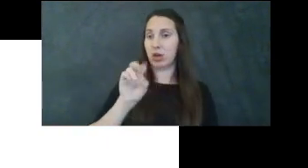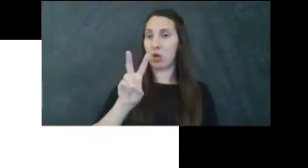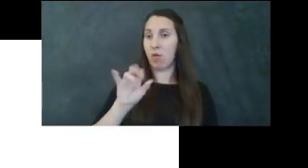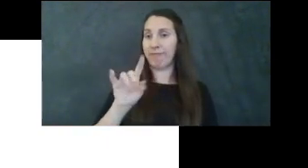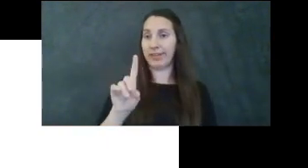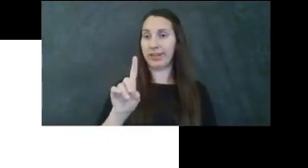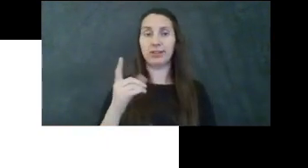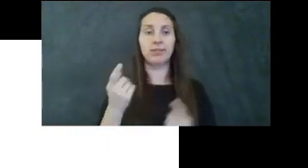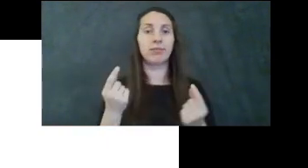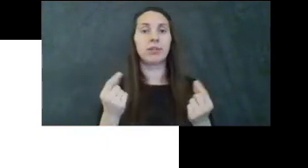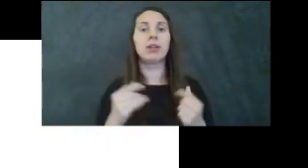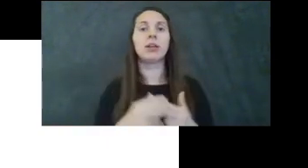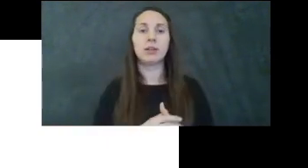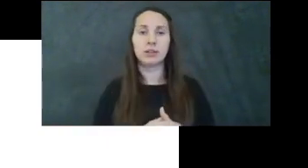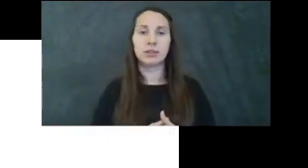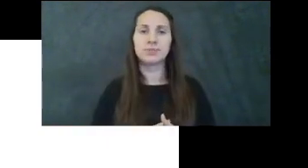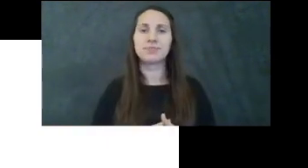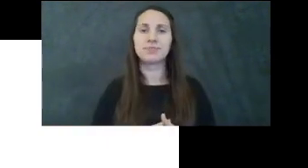the